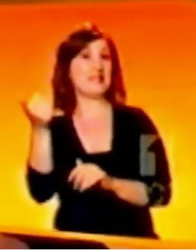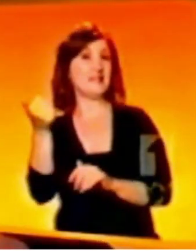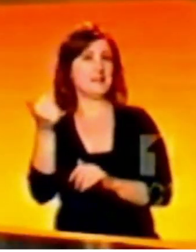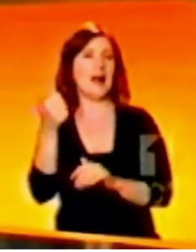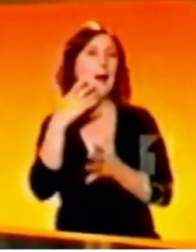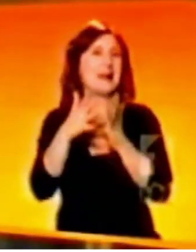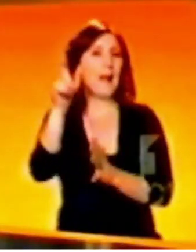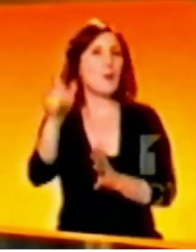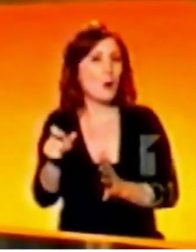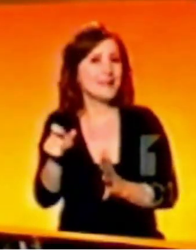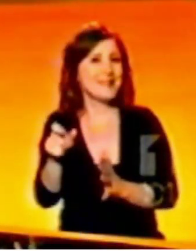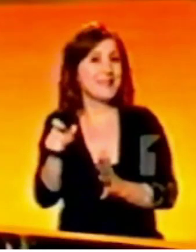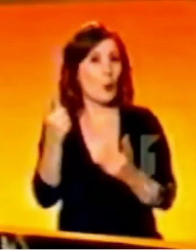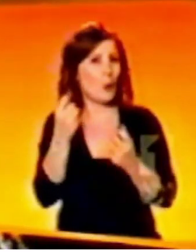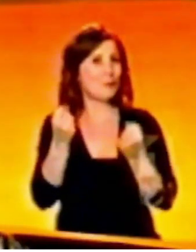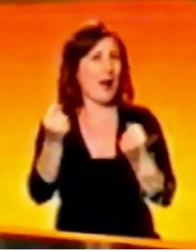Of the person driving?